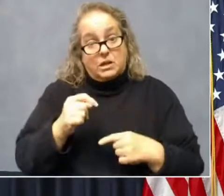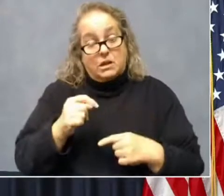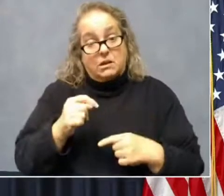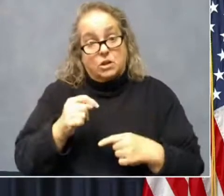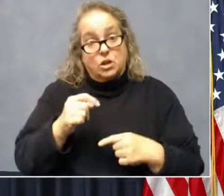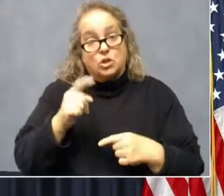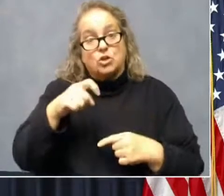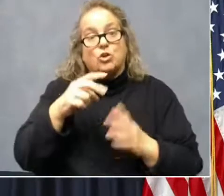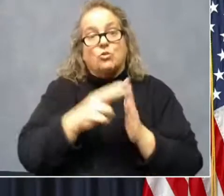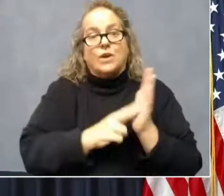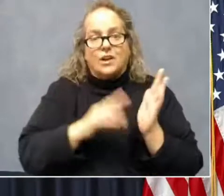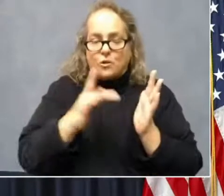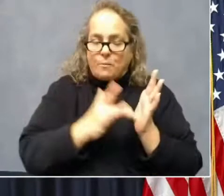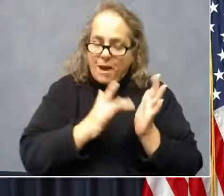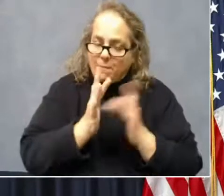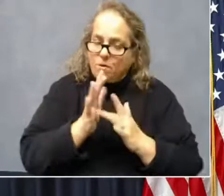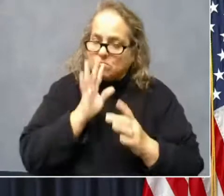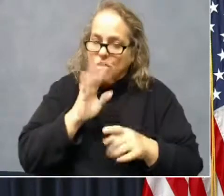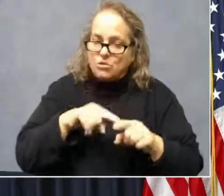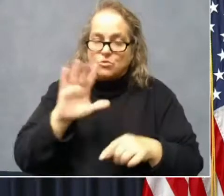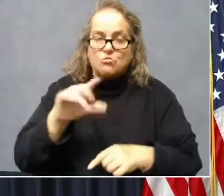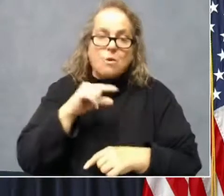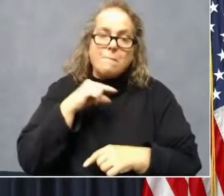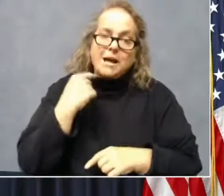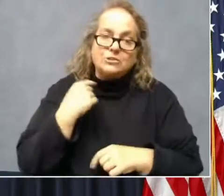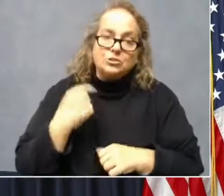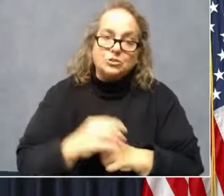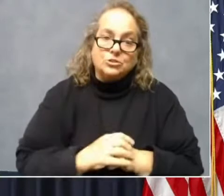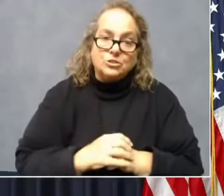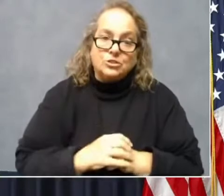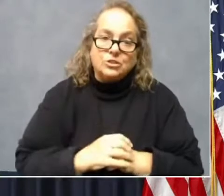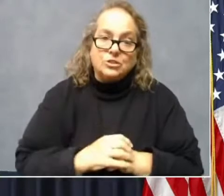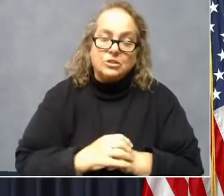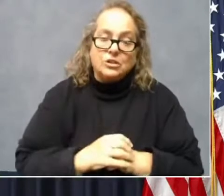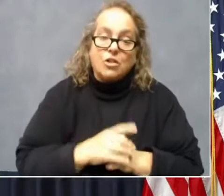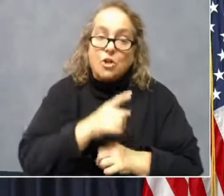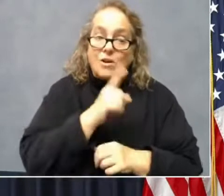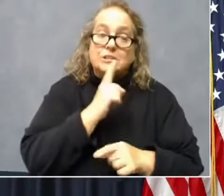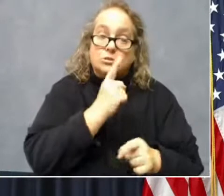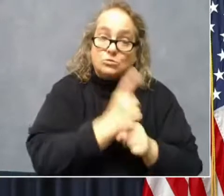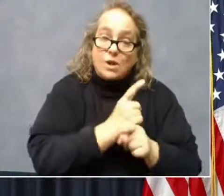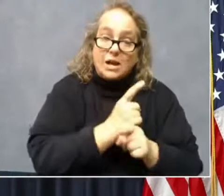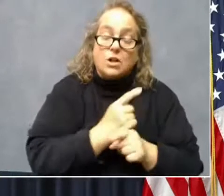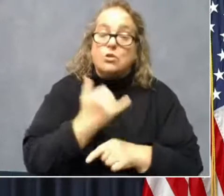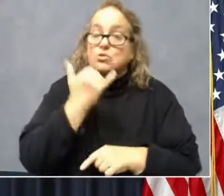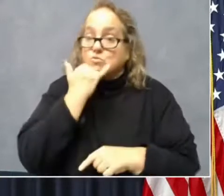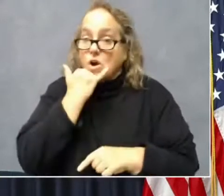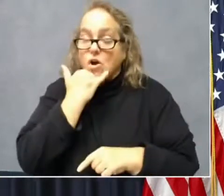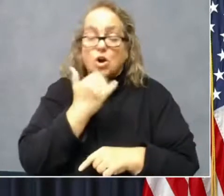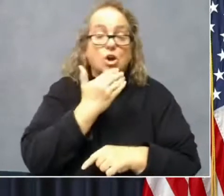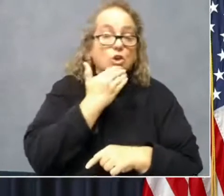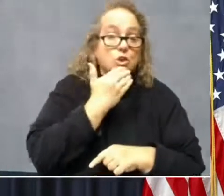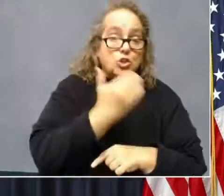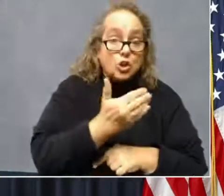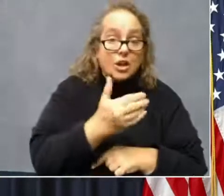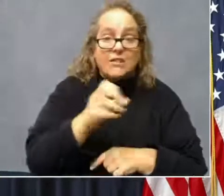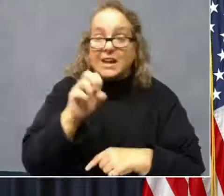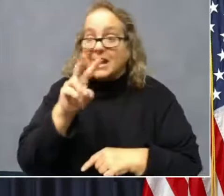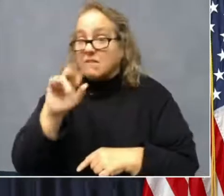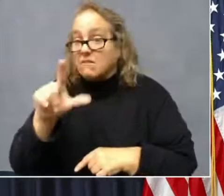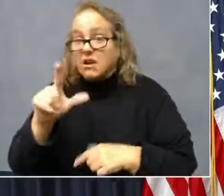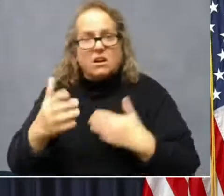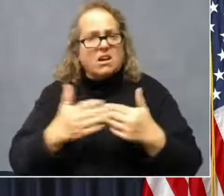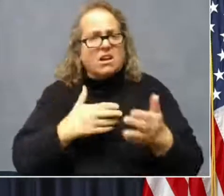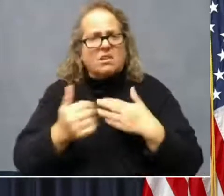talk to their pastor. You know, there's right and there's wrong, and there's good and there's evil. And again, regardless of what you think about COVID,